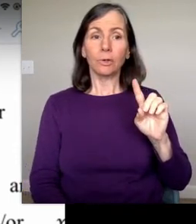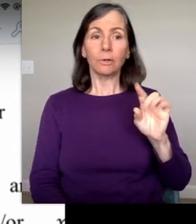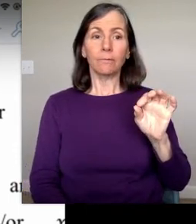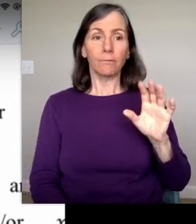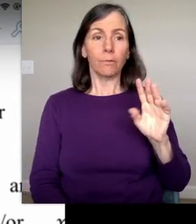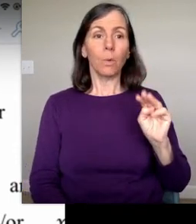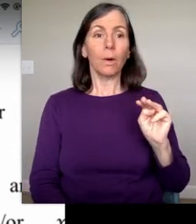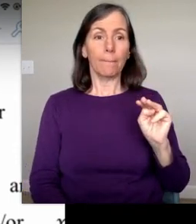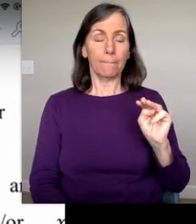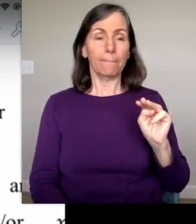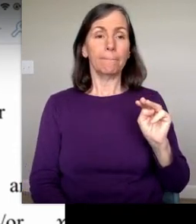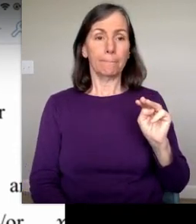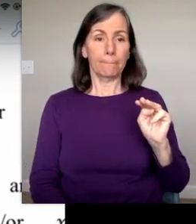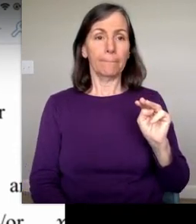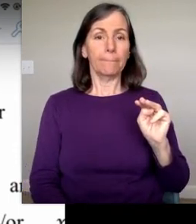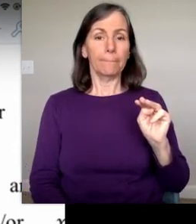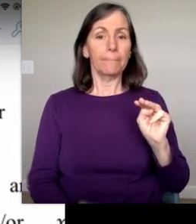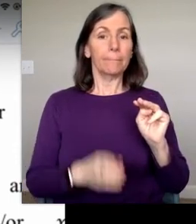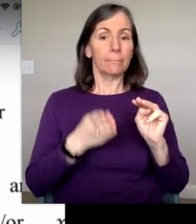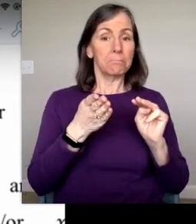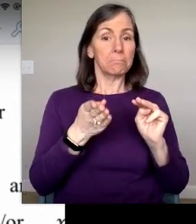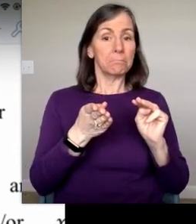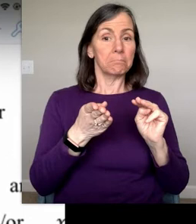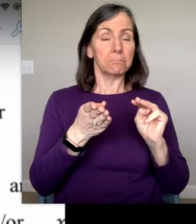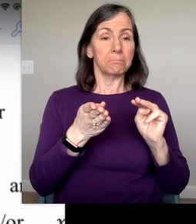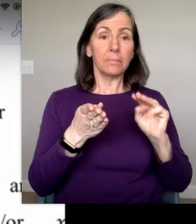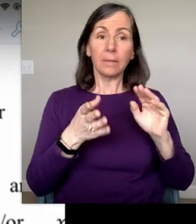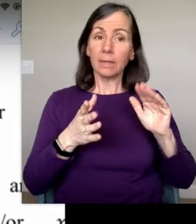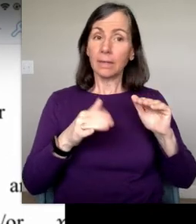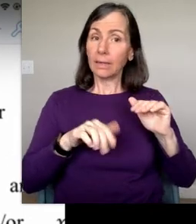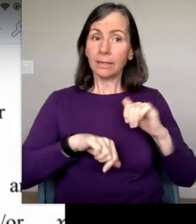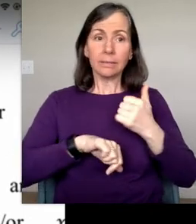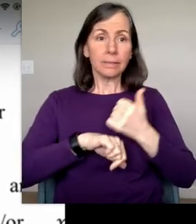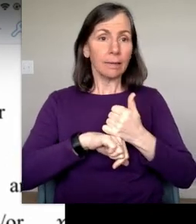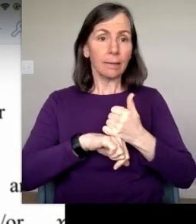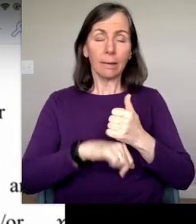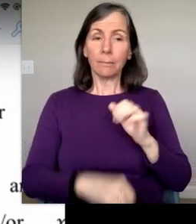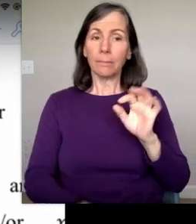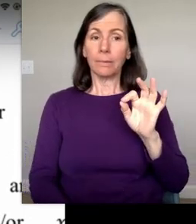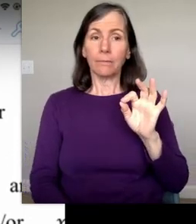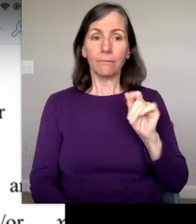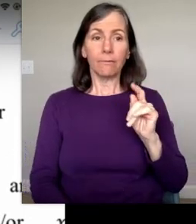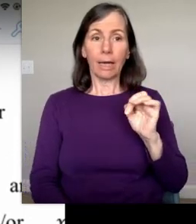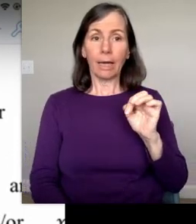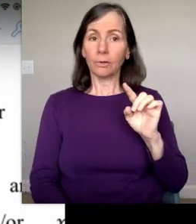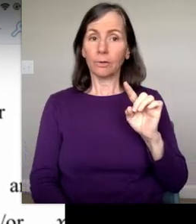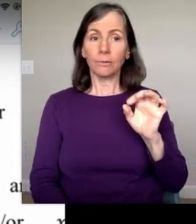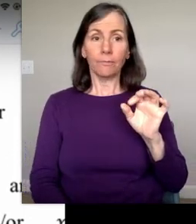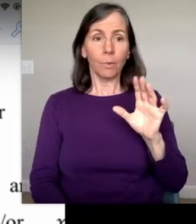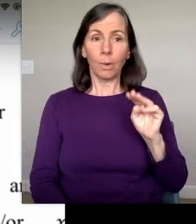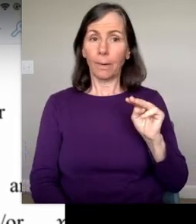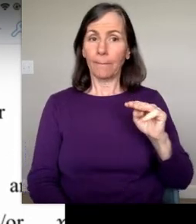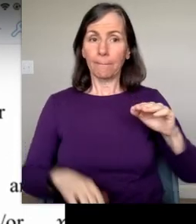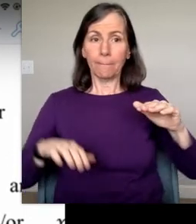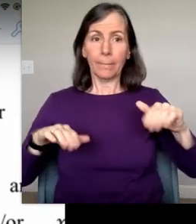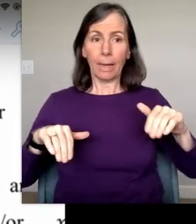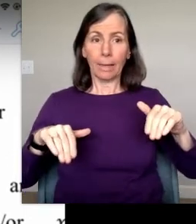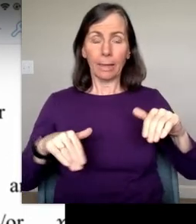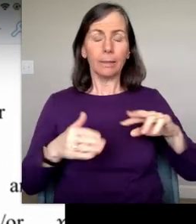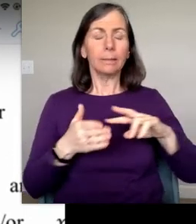In this case, our function is not in factored form. So we need to